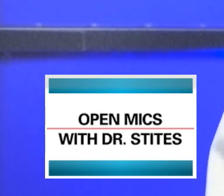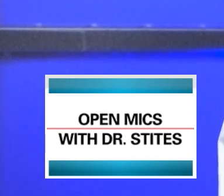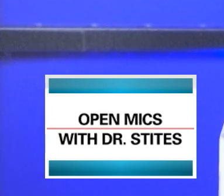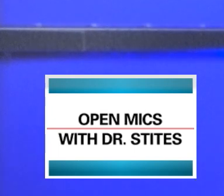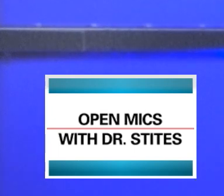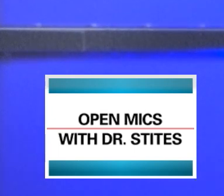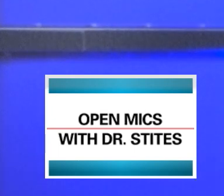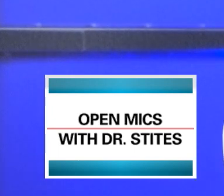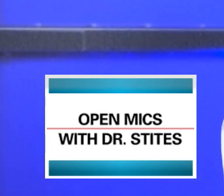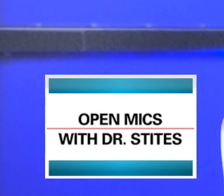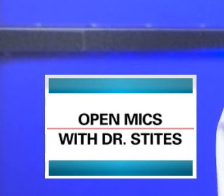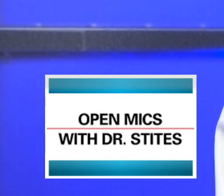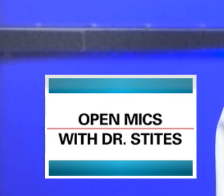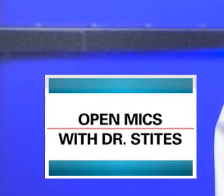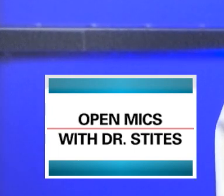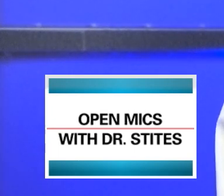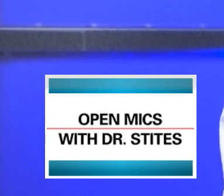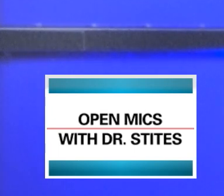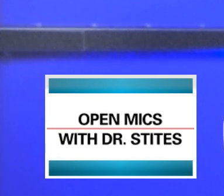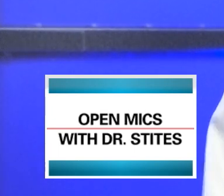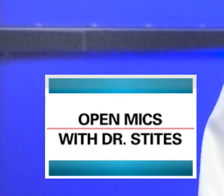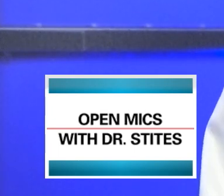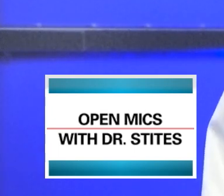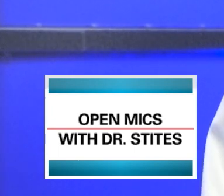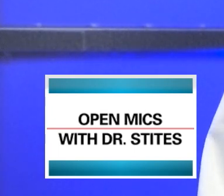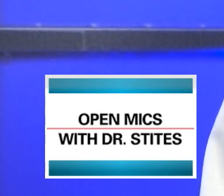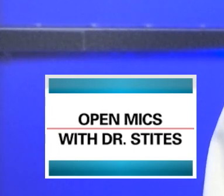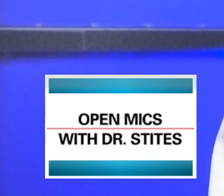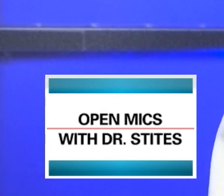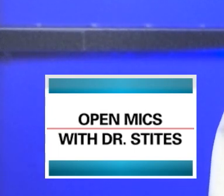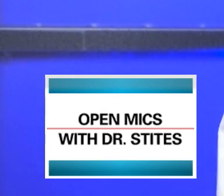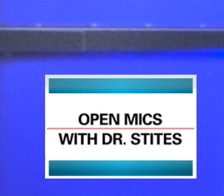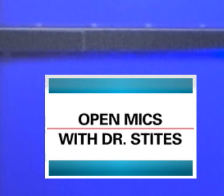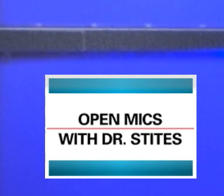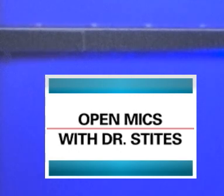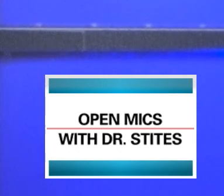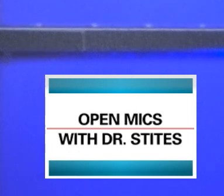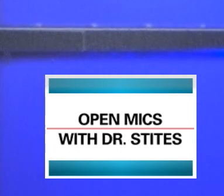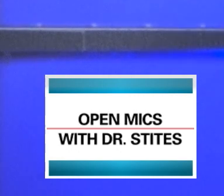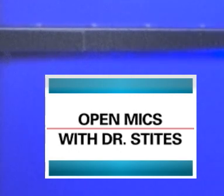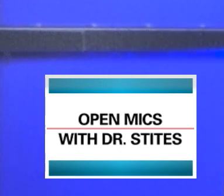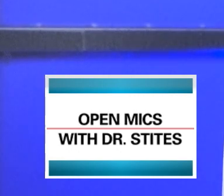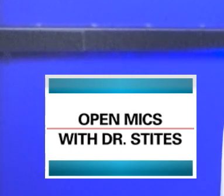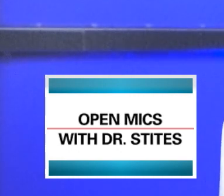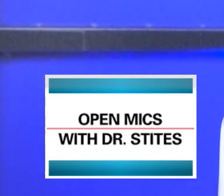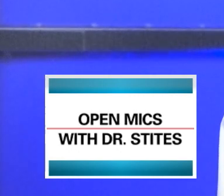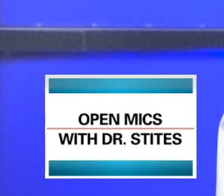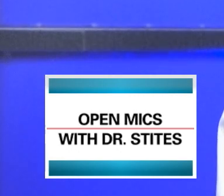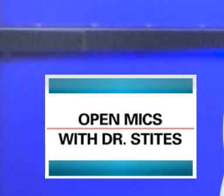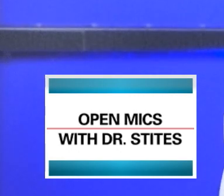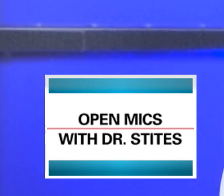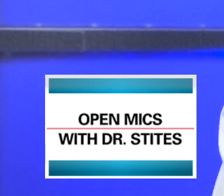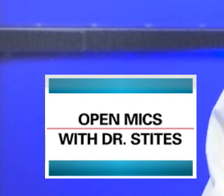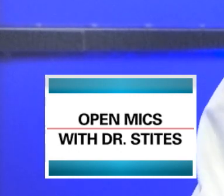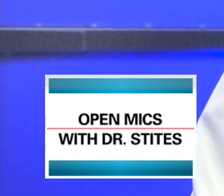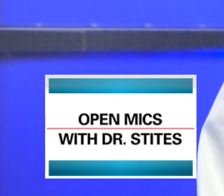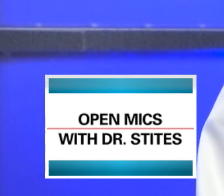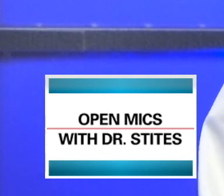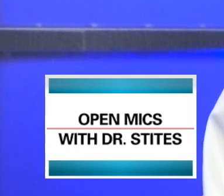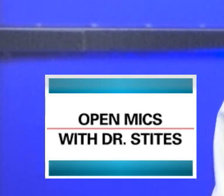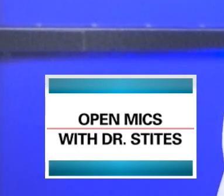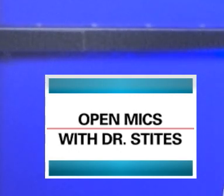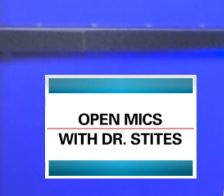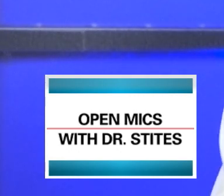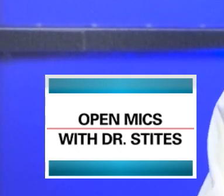the organ procurement organizations around the entire country, number 56, I believe, they have monopolies for every